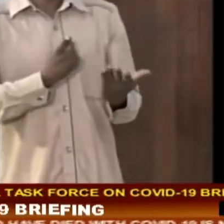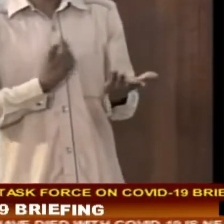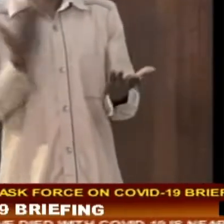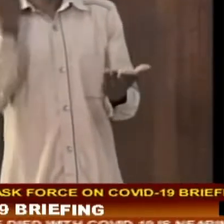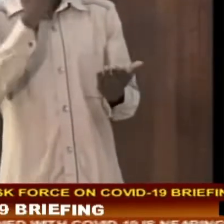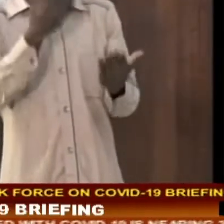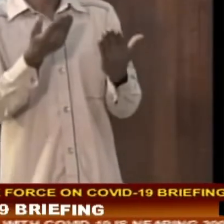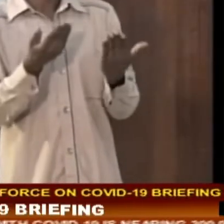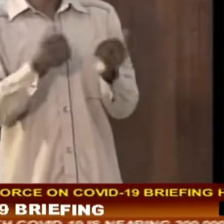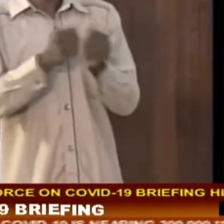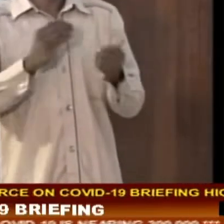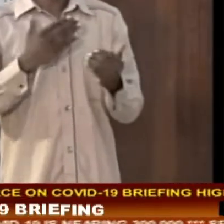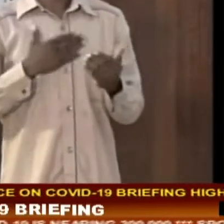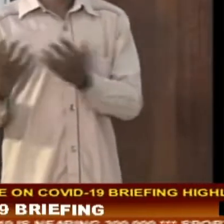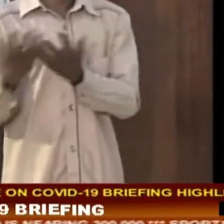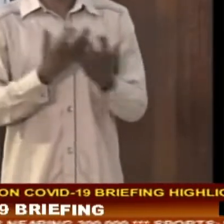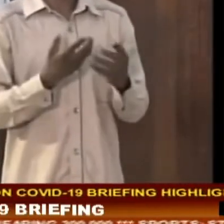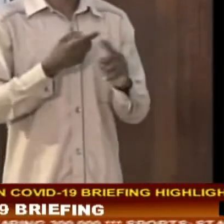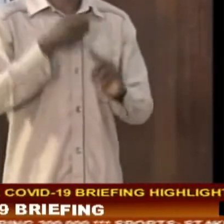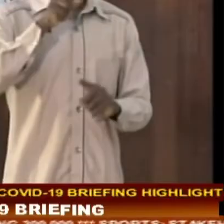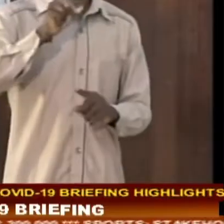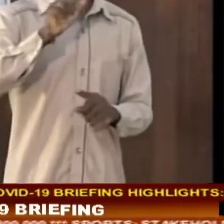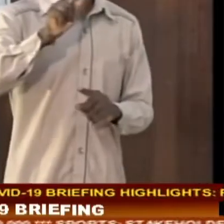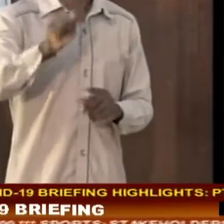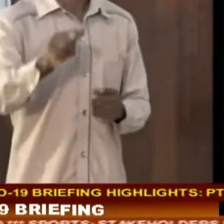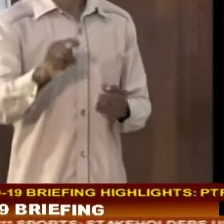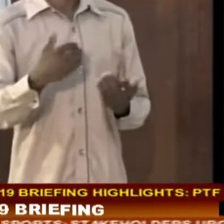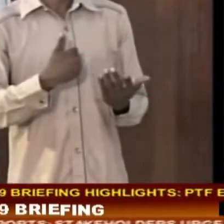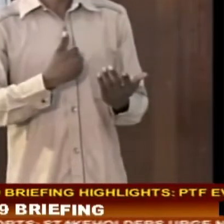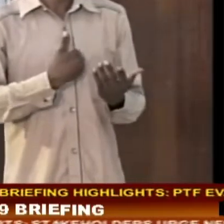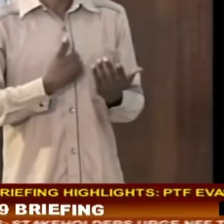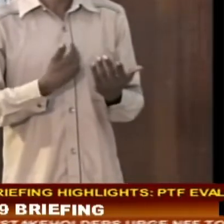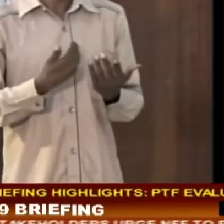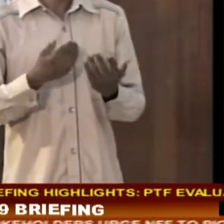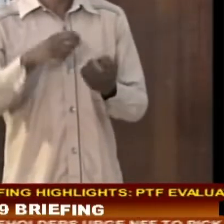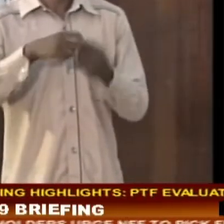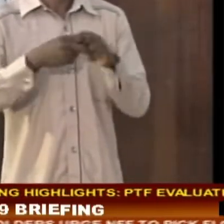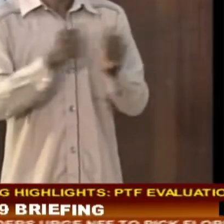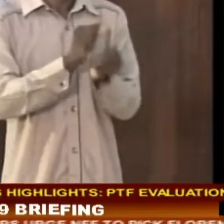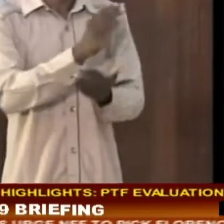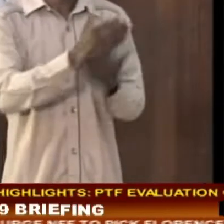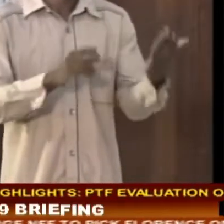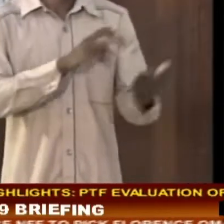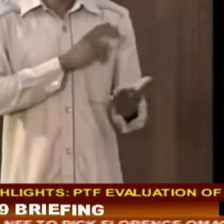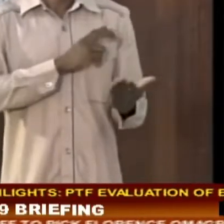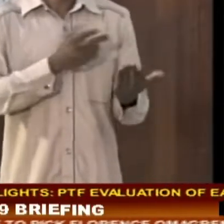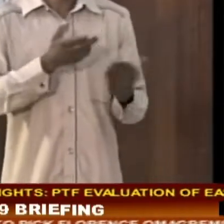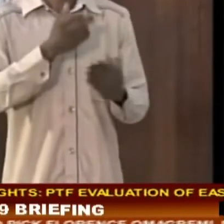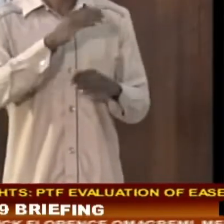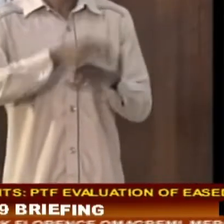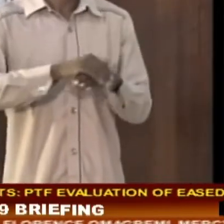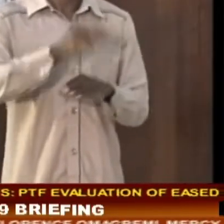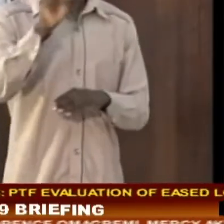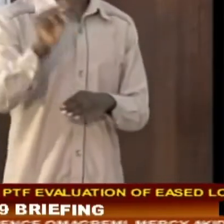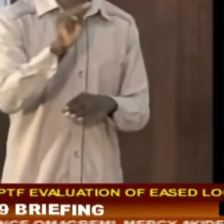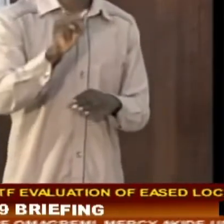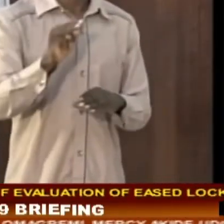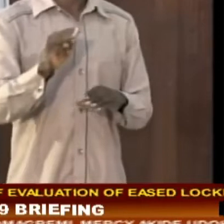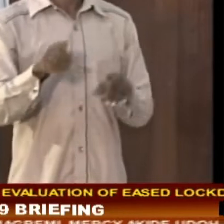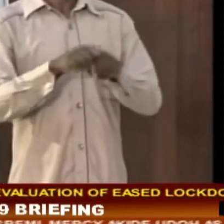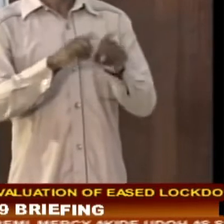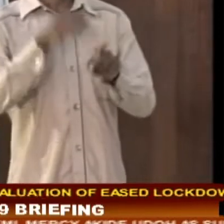fact some of my colleagues as well ntaa as well we had encounter with some security Personnel on Monday then on